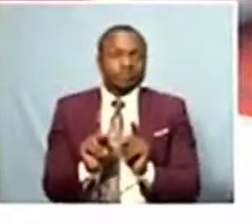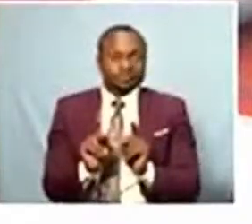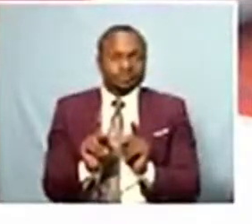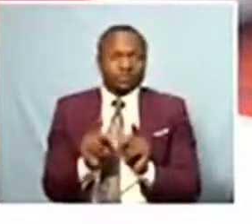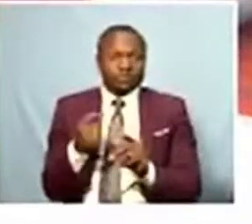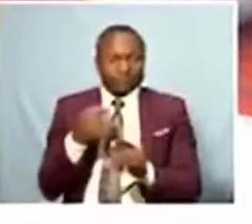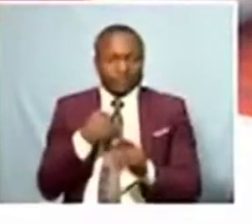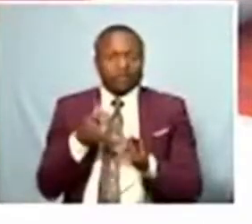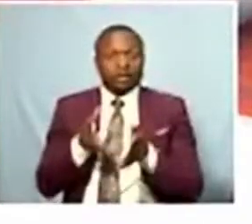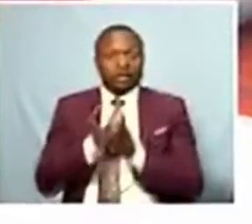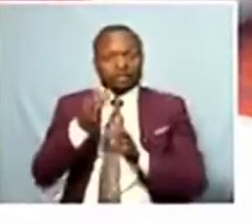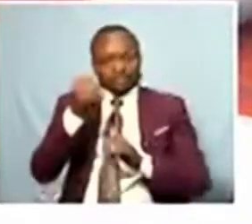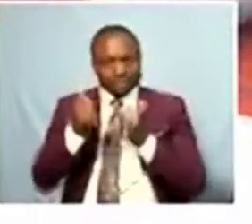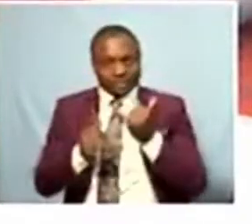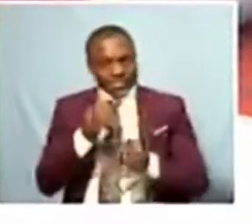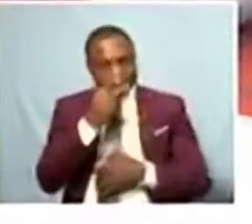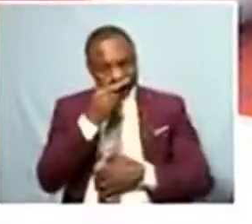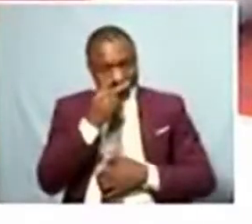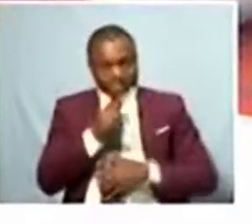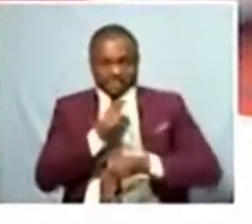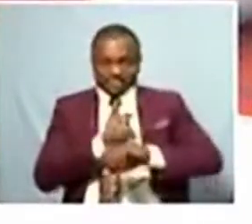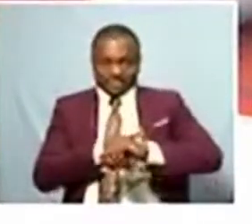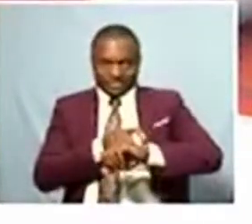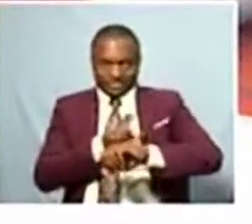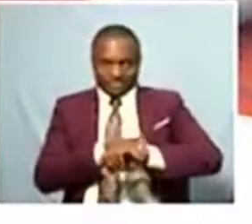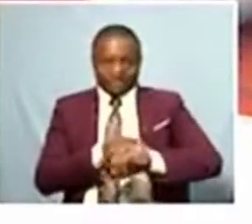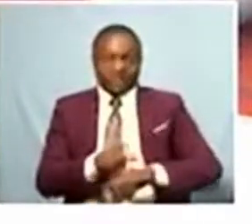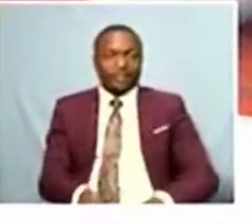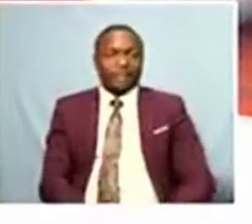will ask the last one, looking at time.